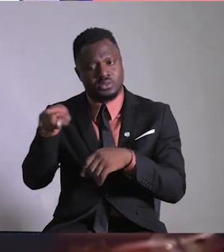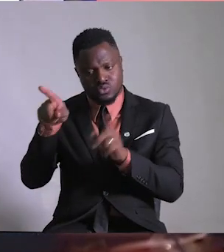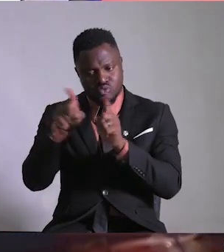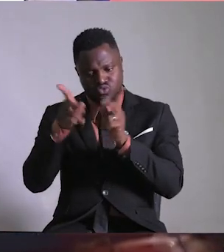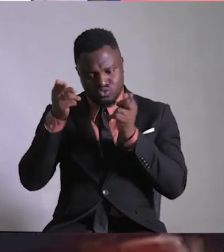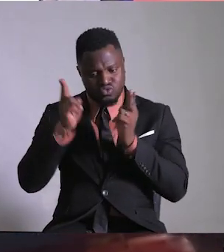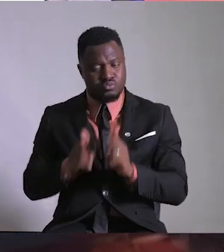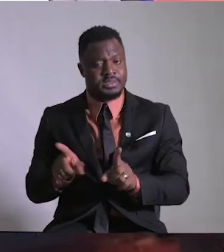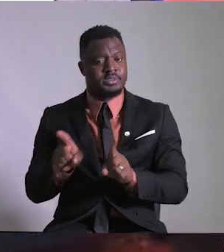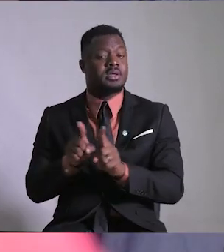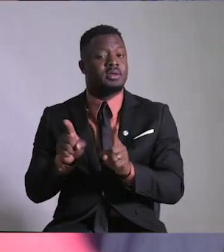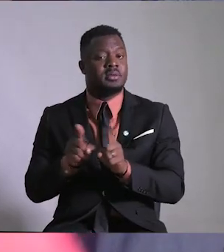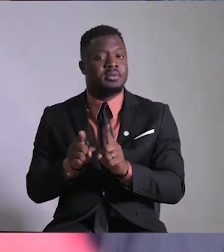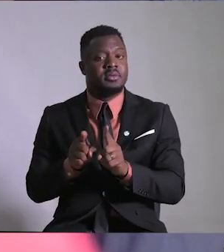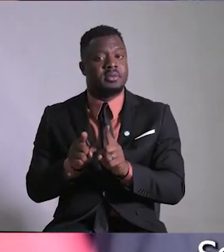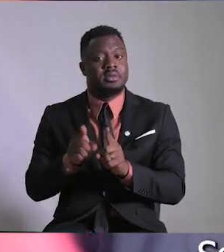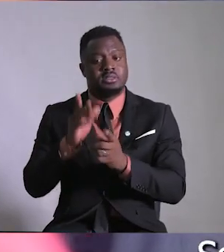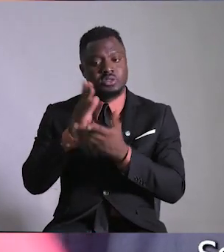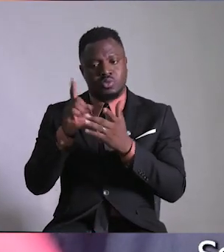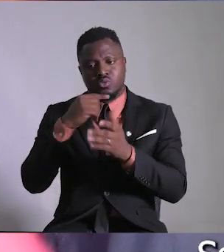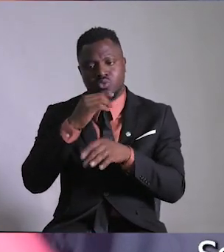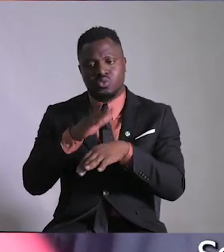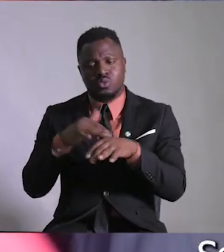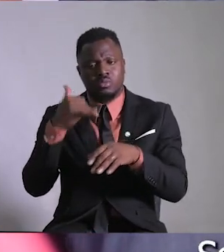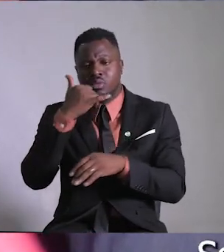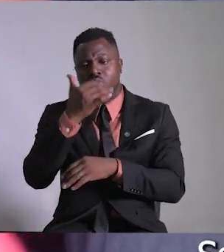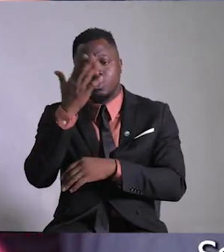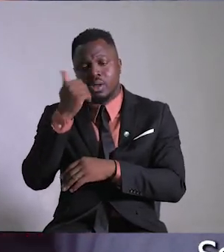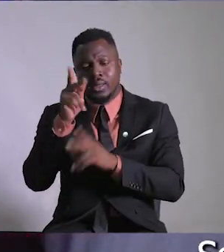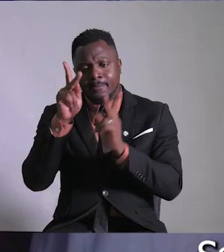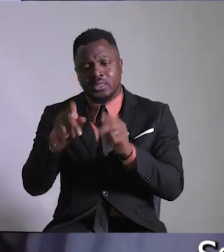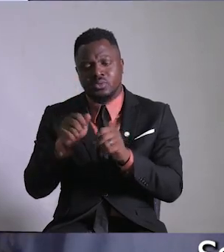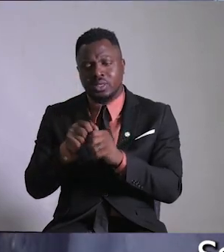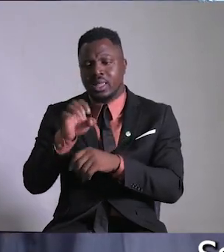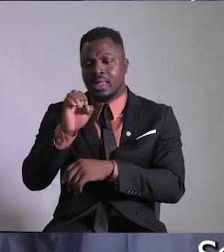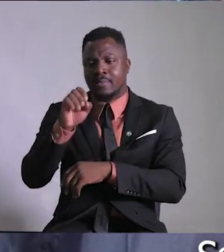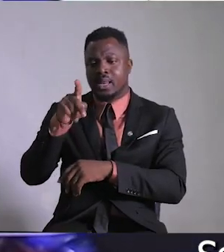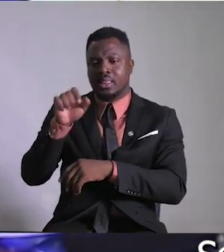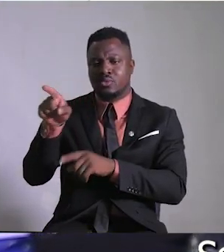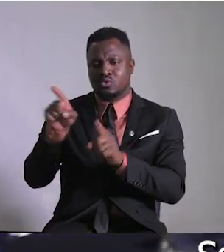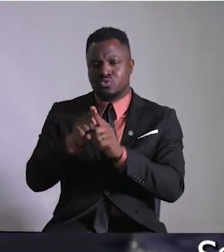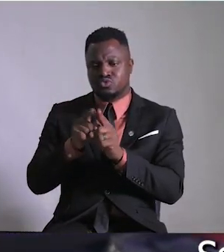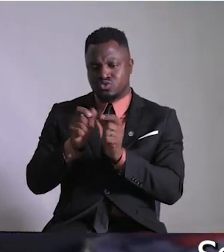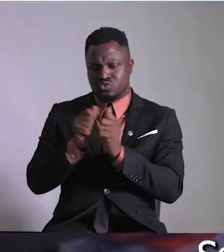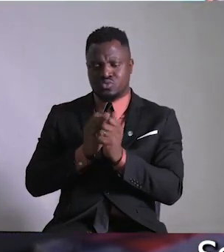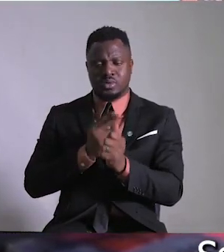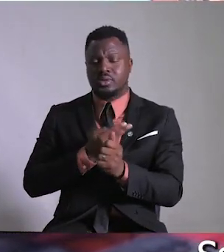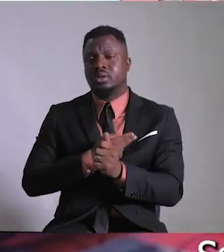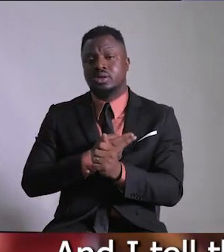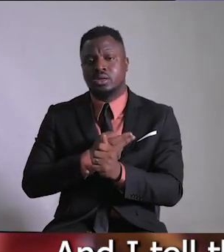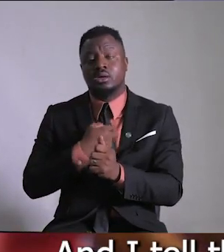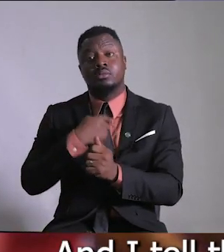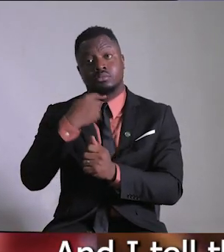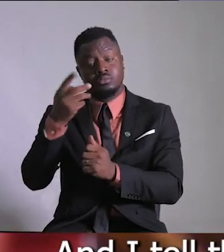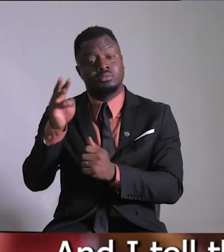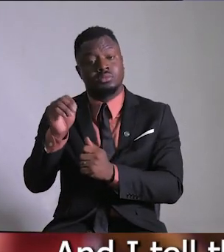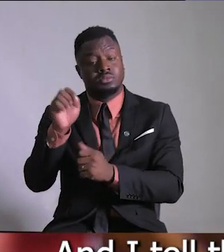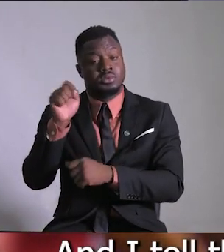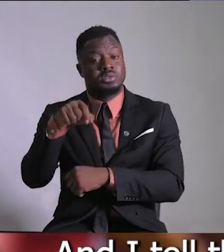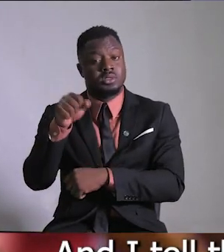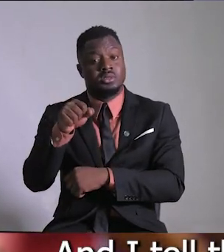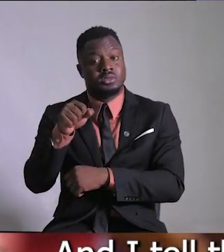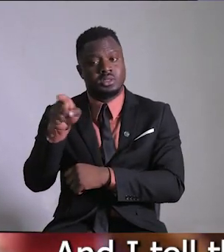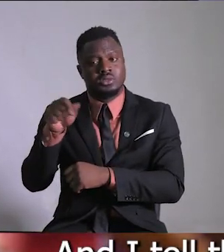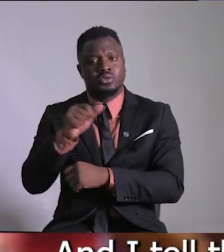are also human beings like us. Someone even called to ask why a person with epilepsy are also with us. And I tell